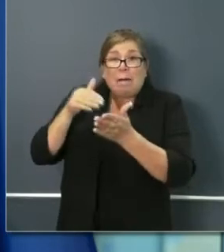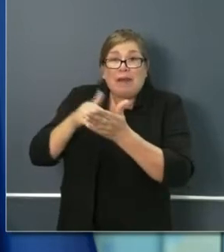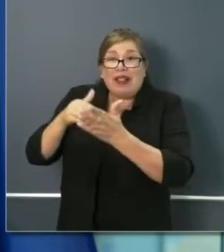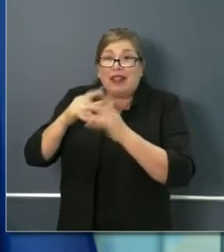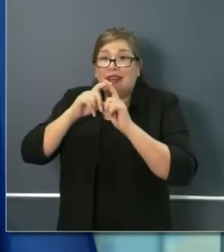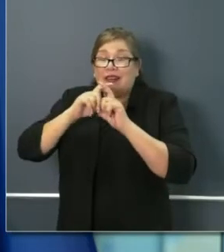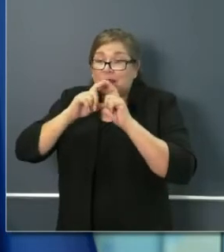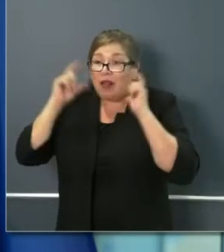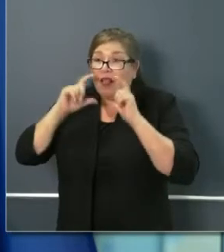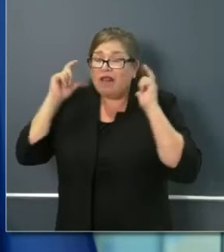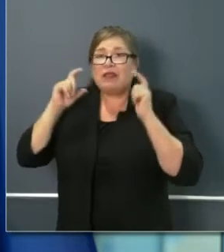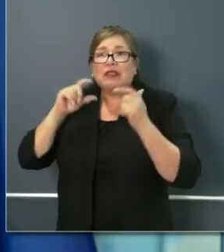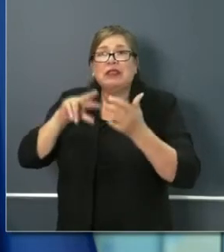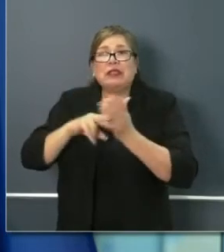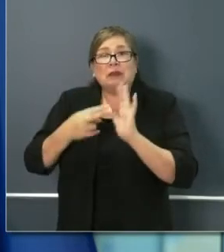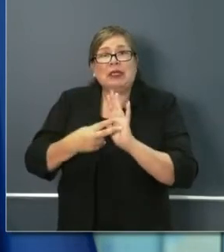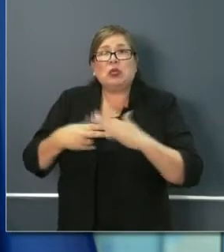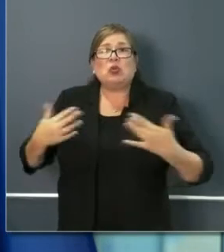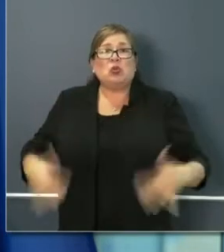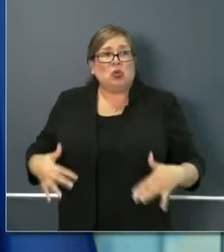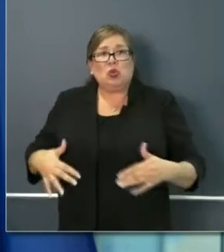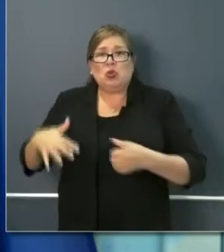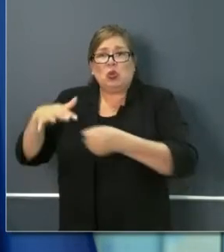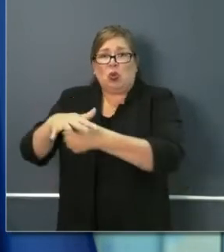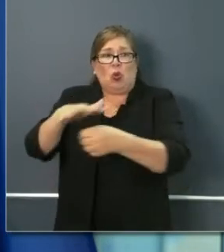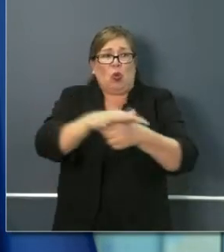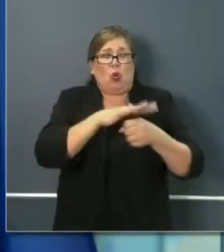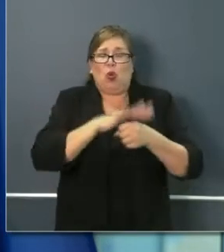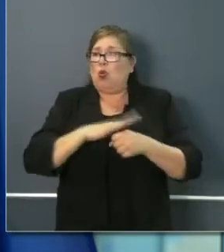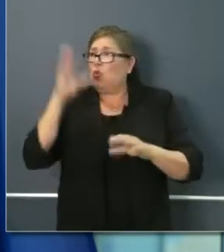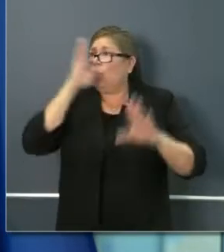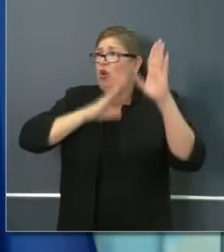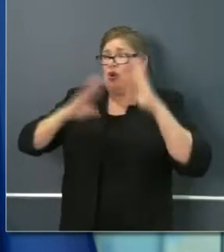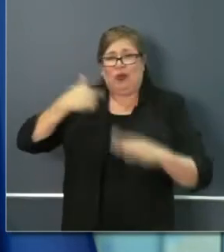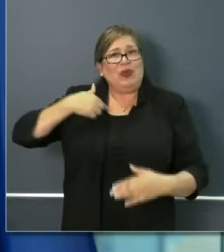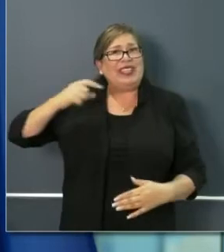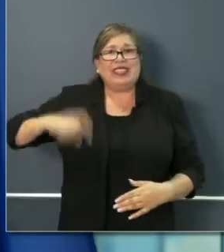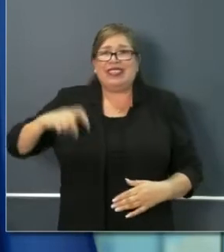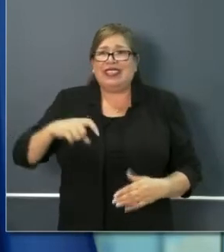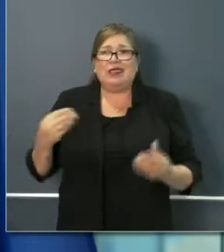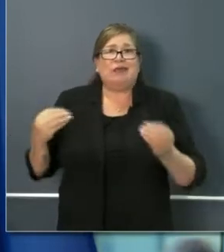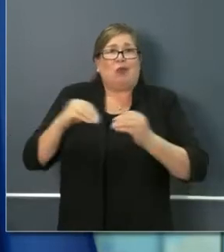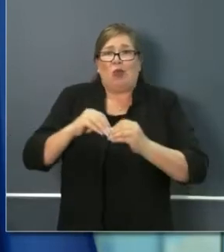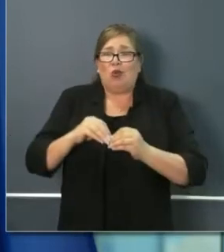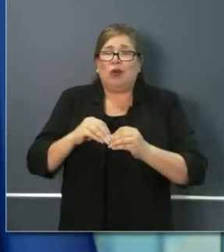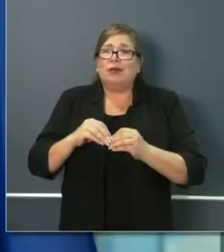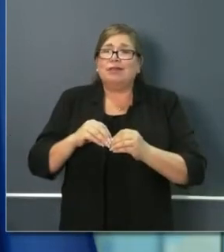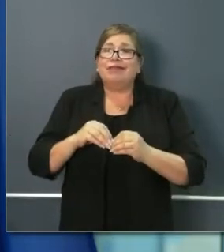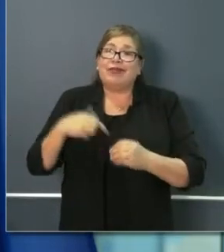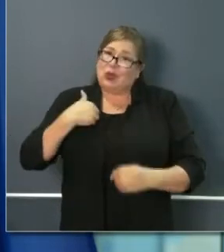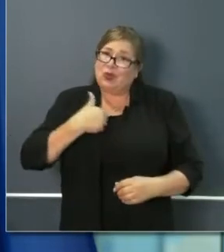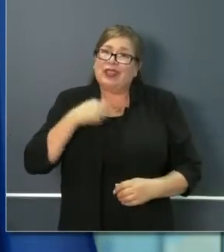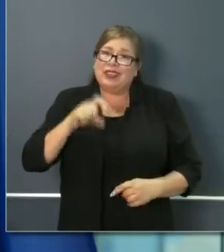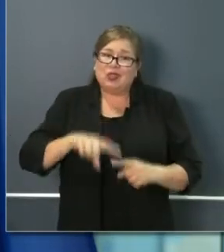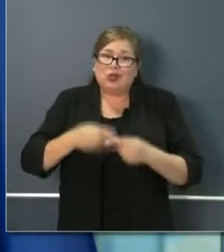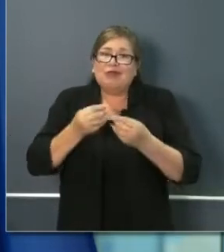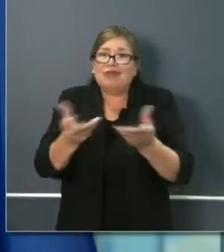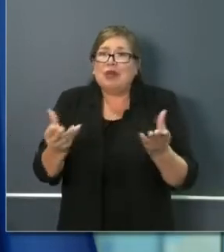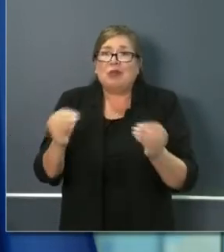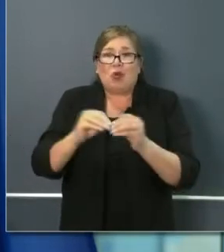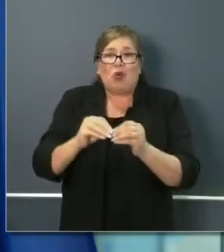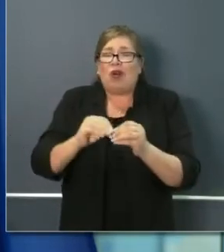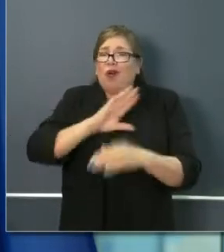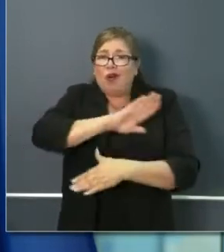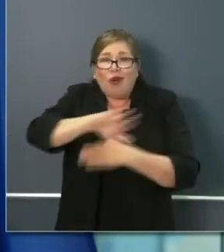at the local level about the need. And so we need to do more, and that includes San Mateo County, includes every